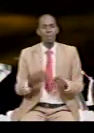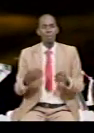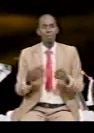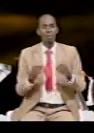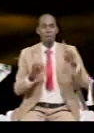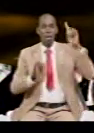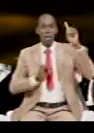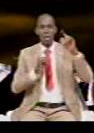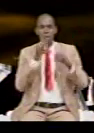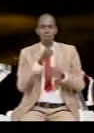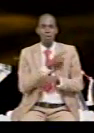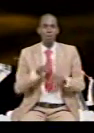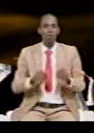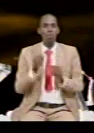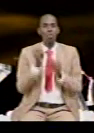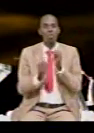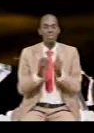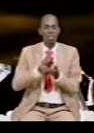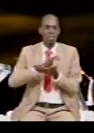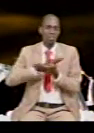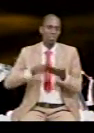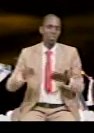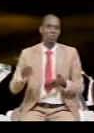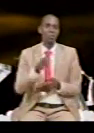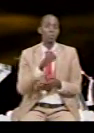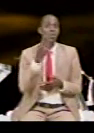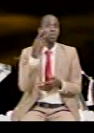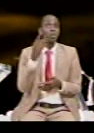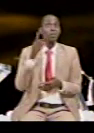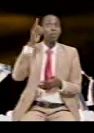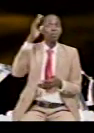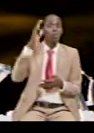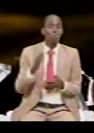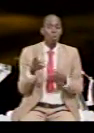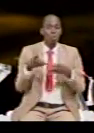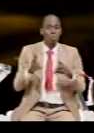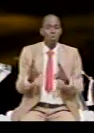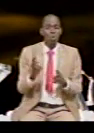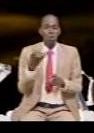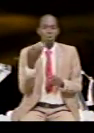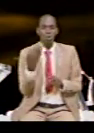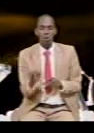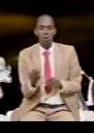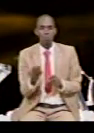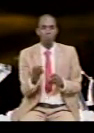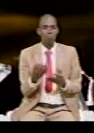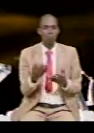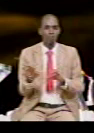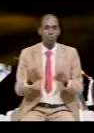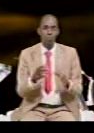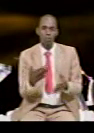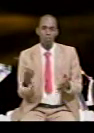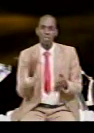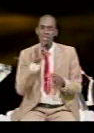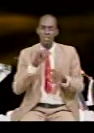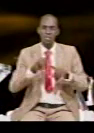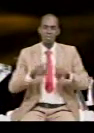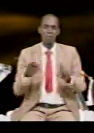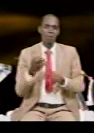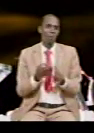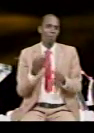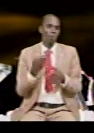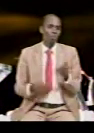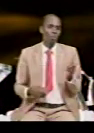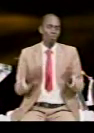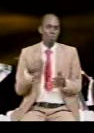So we see that God's disposition is different from what we are seeing in these days. Now,